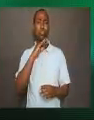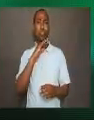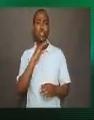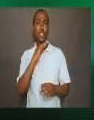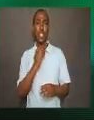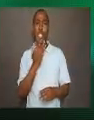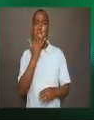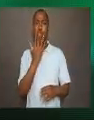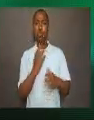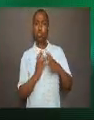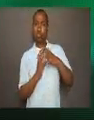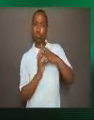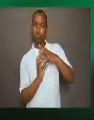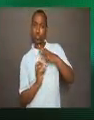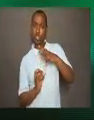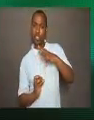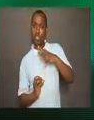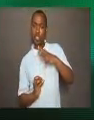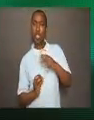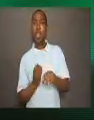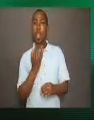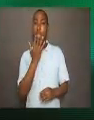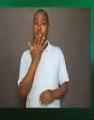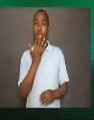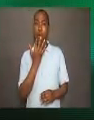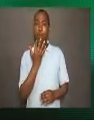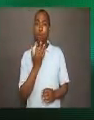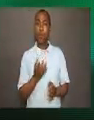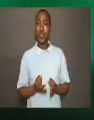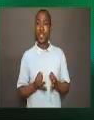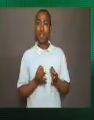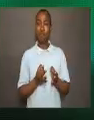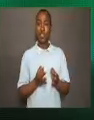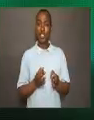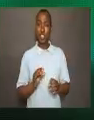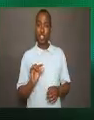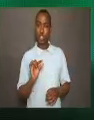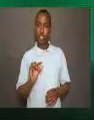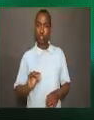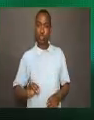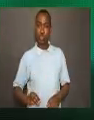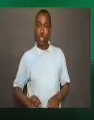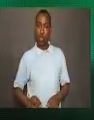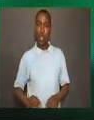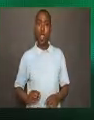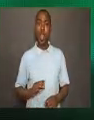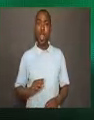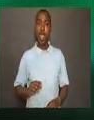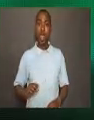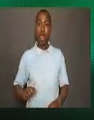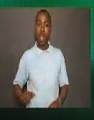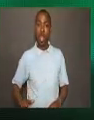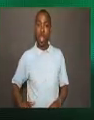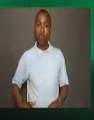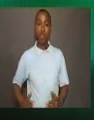blood. When blood passes through the small intestine and liver during